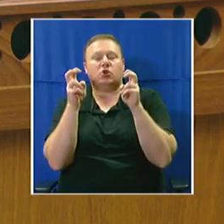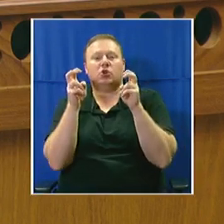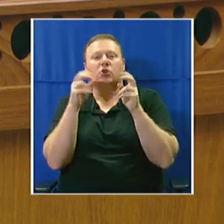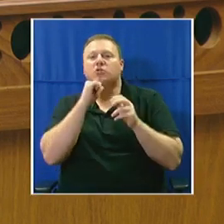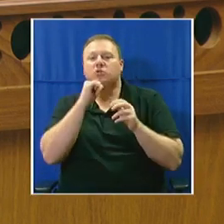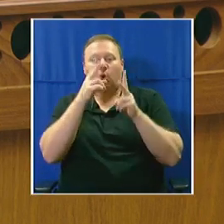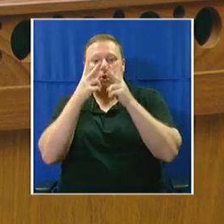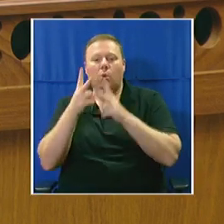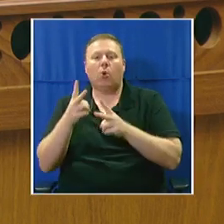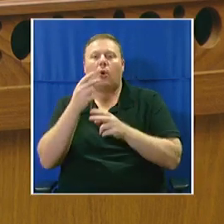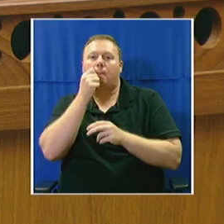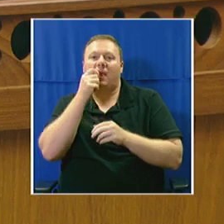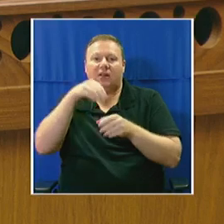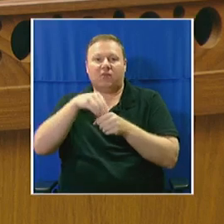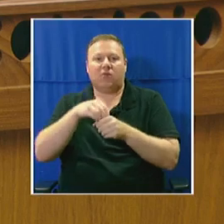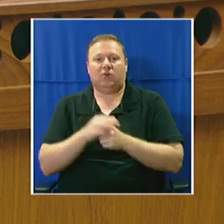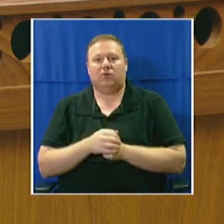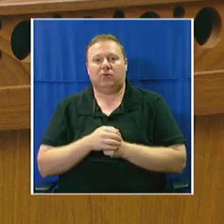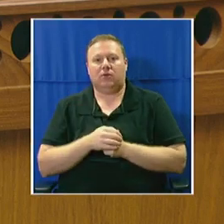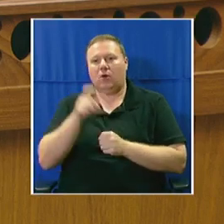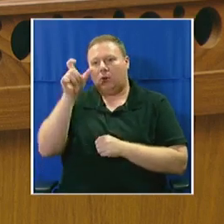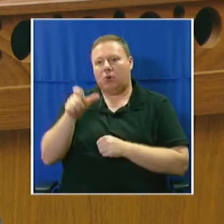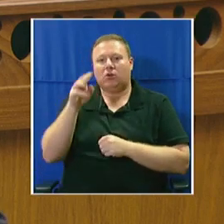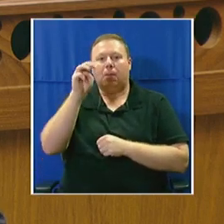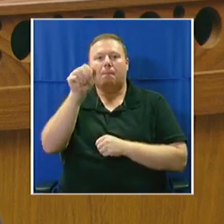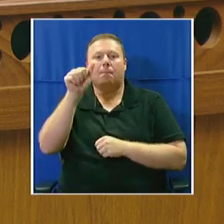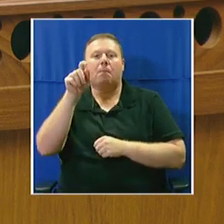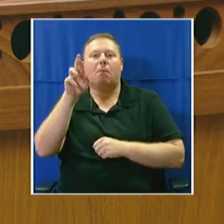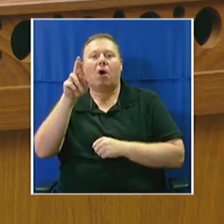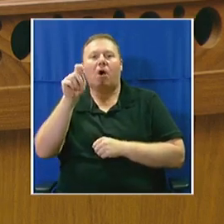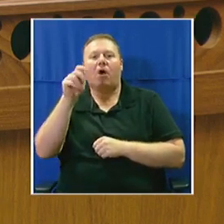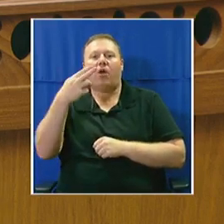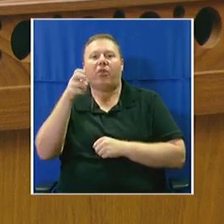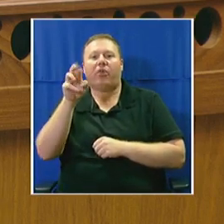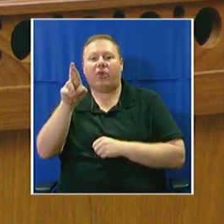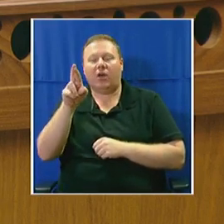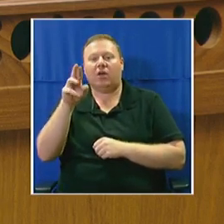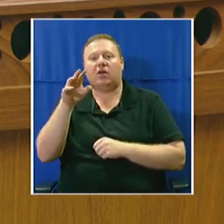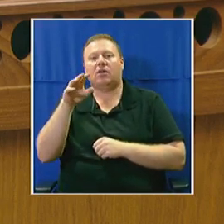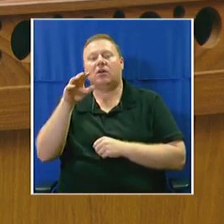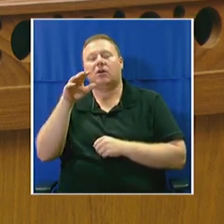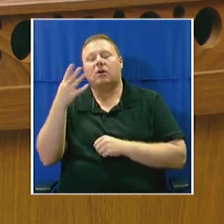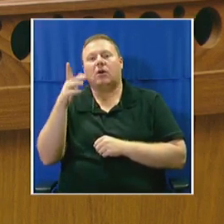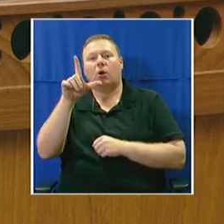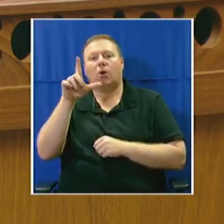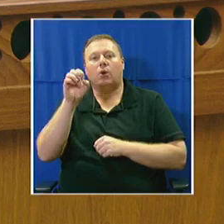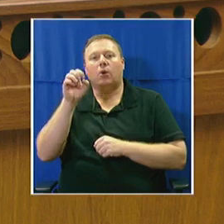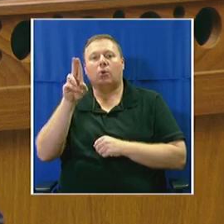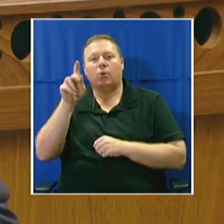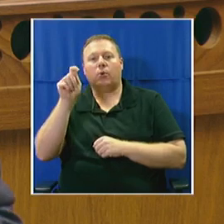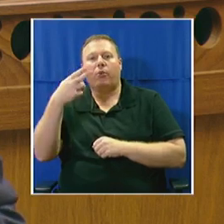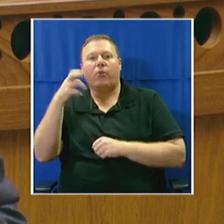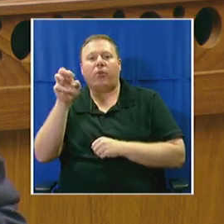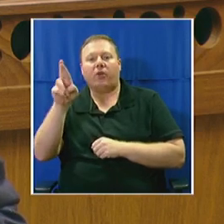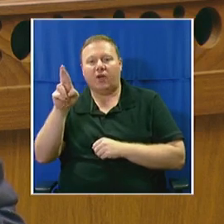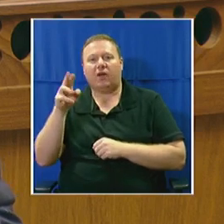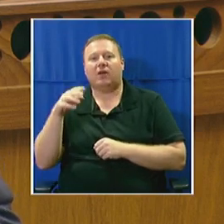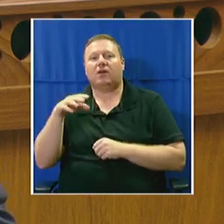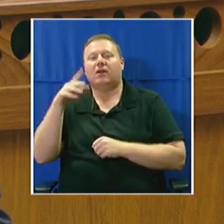don't have a gender this is one of the ways in which a dominent system maintains itself the ability to go